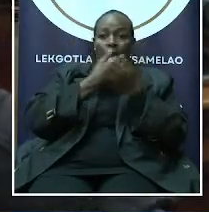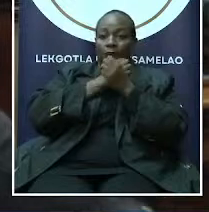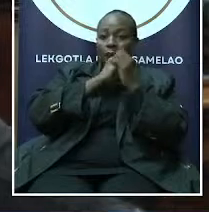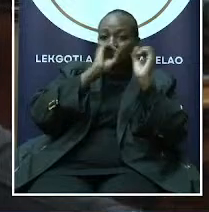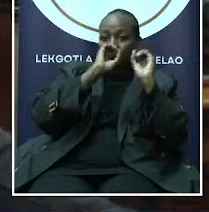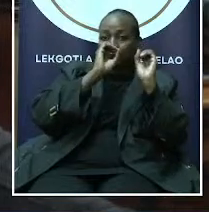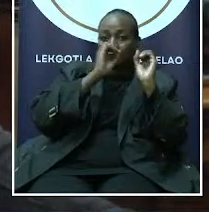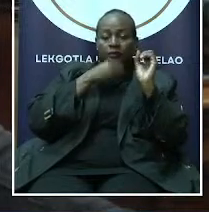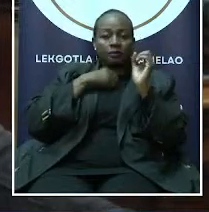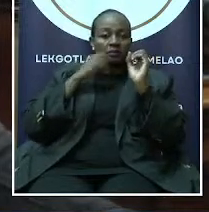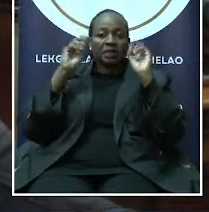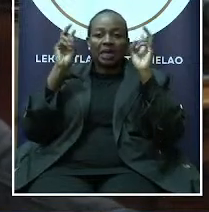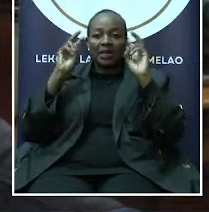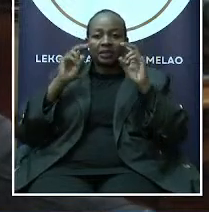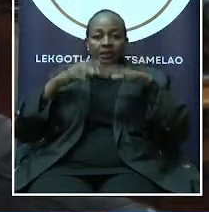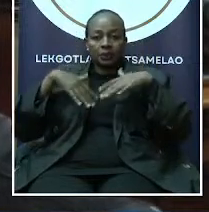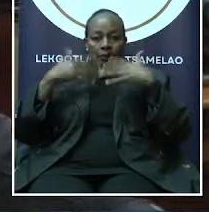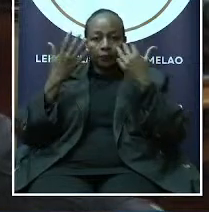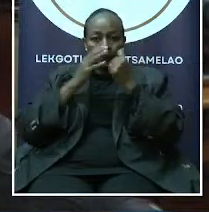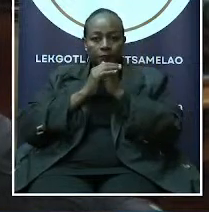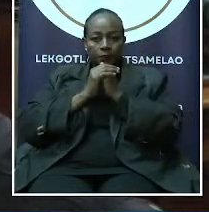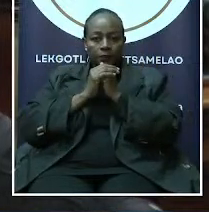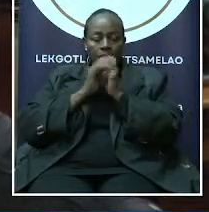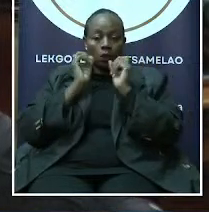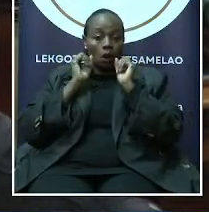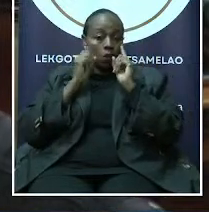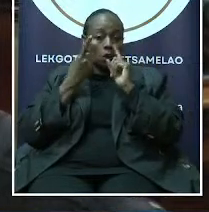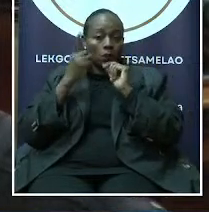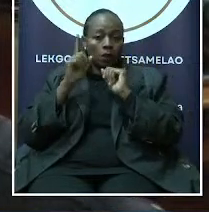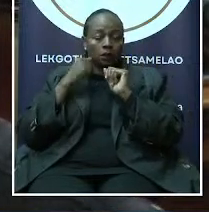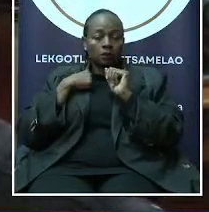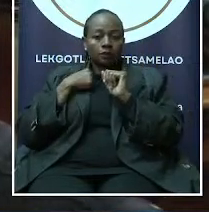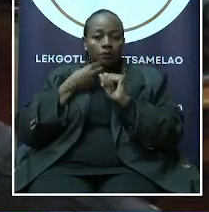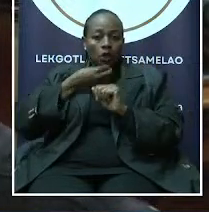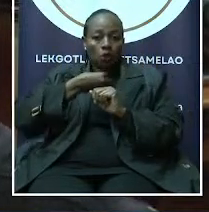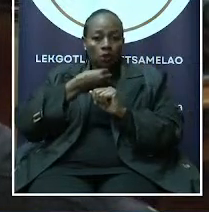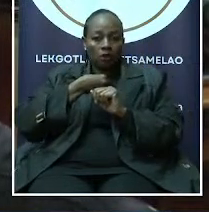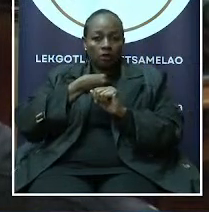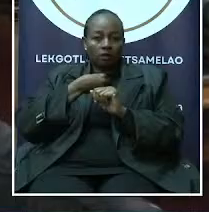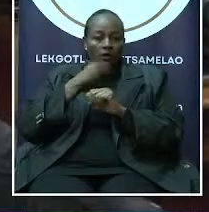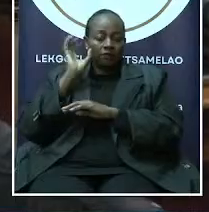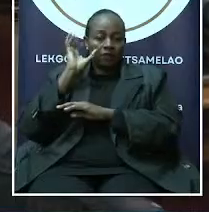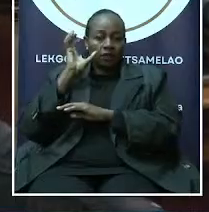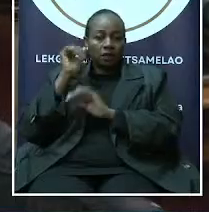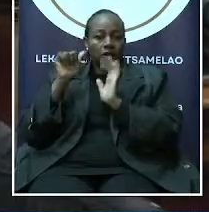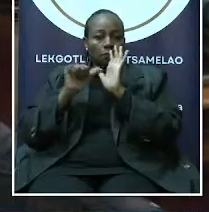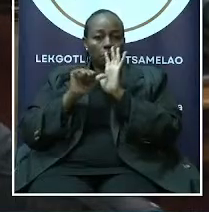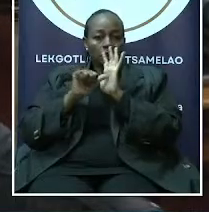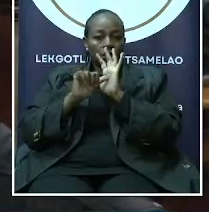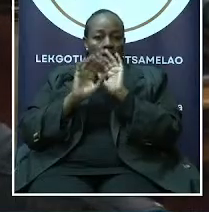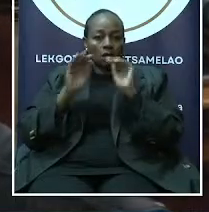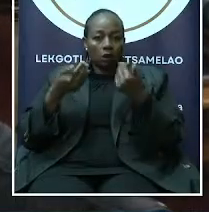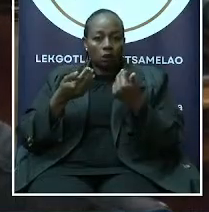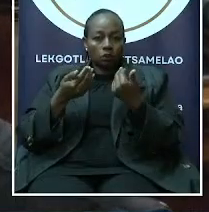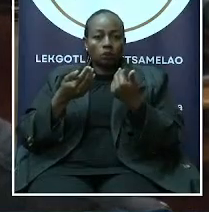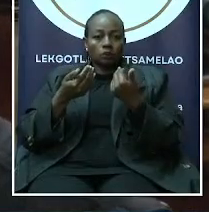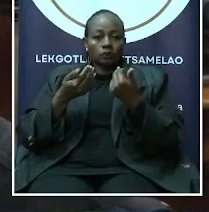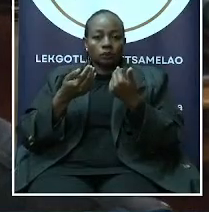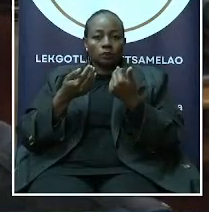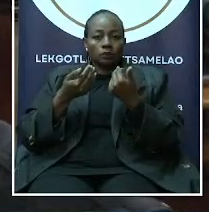without electricity, you realize that the youth of the Free State is only important when it